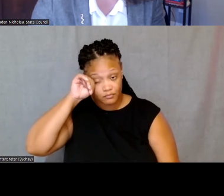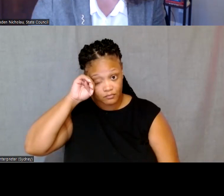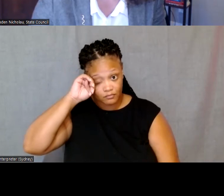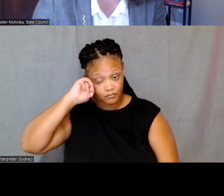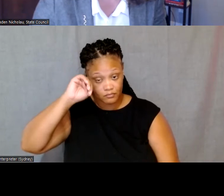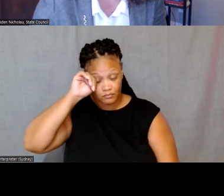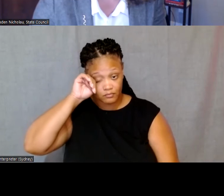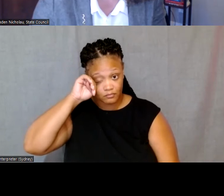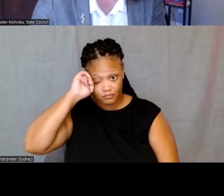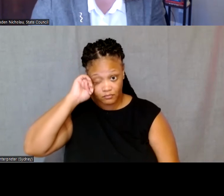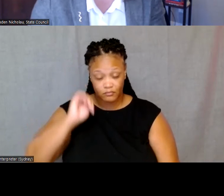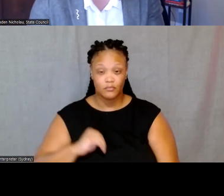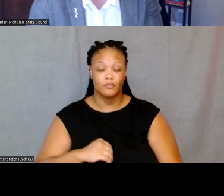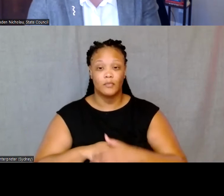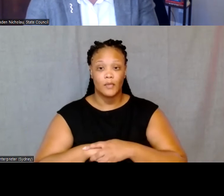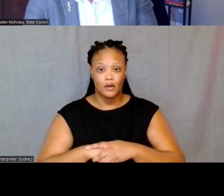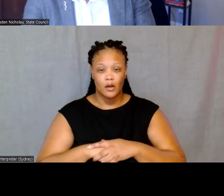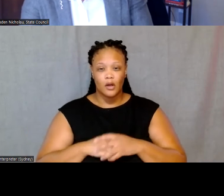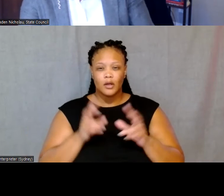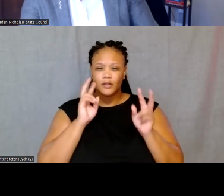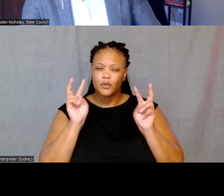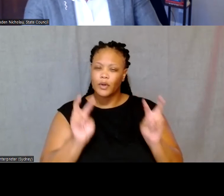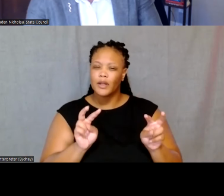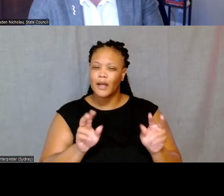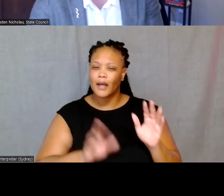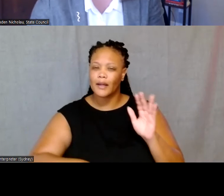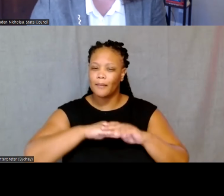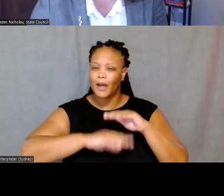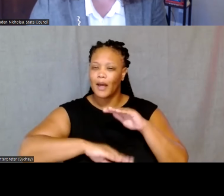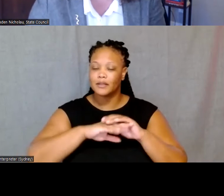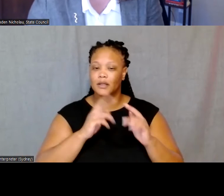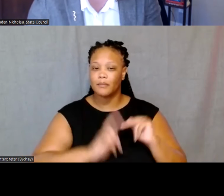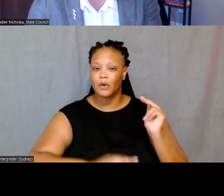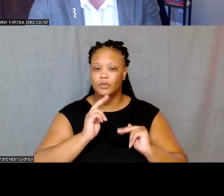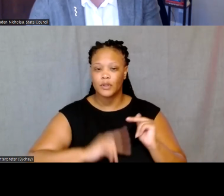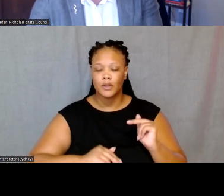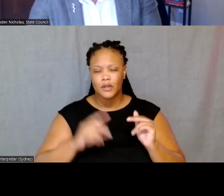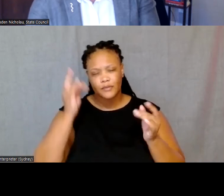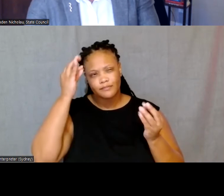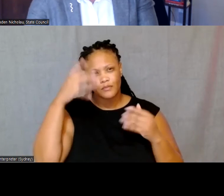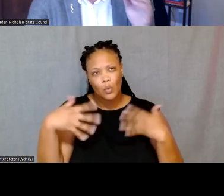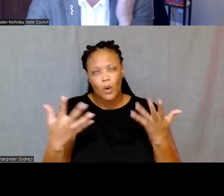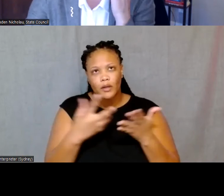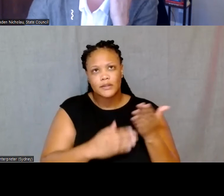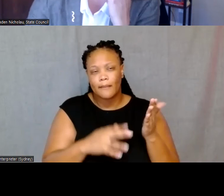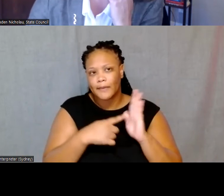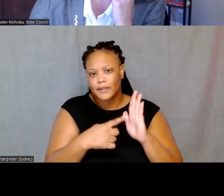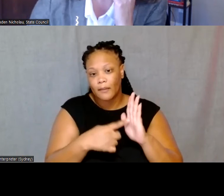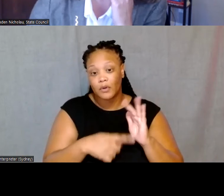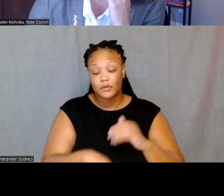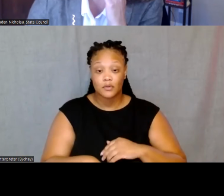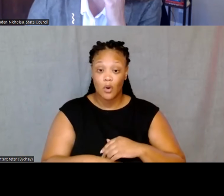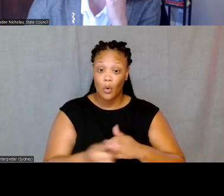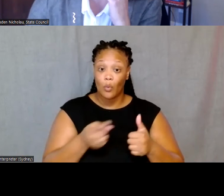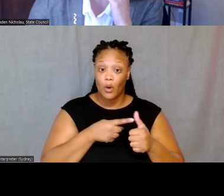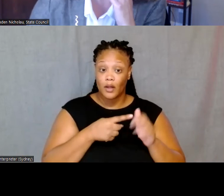So in looking at capacity building, I was thinking about what are some examples that we can share. One of which is,